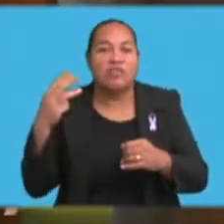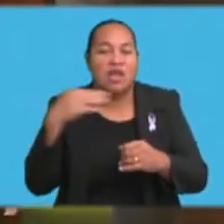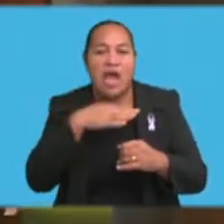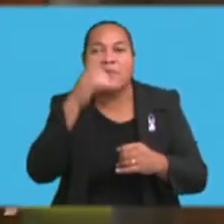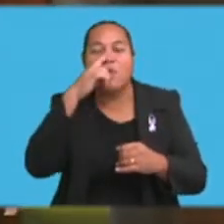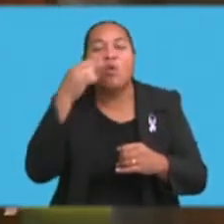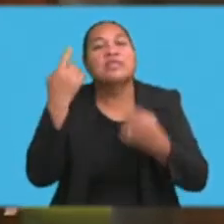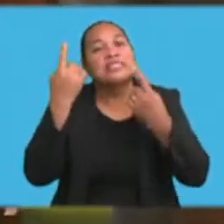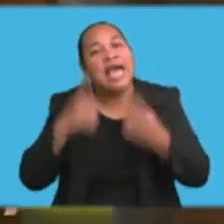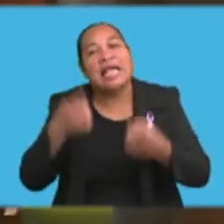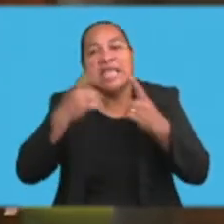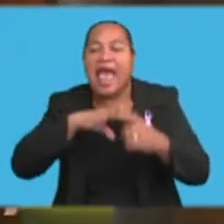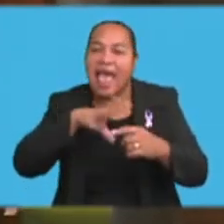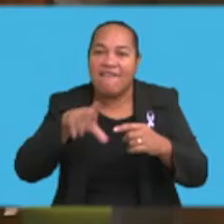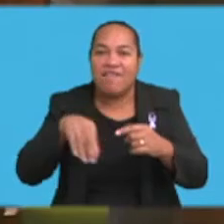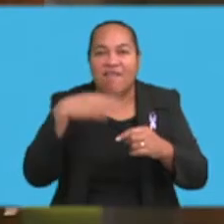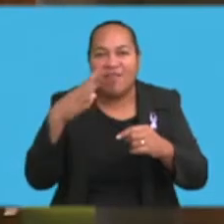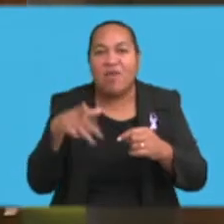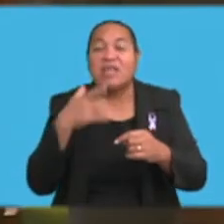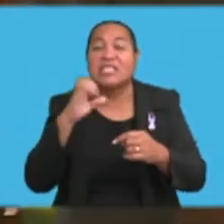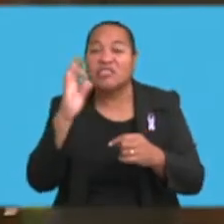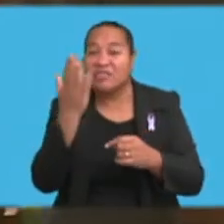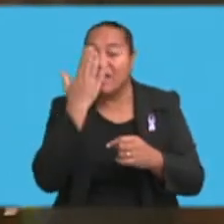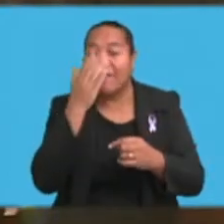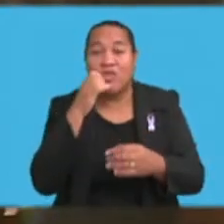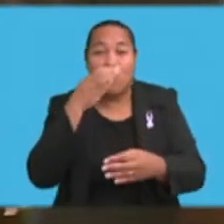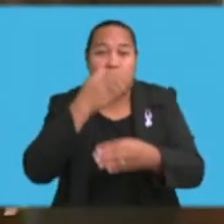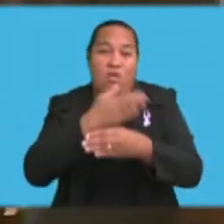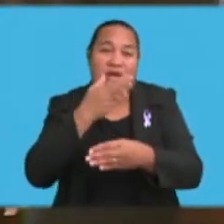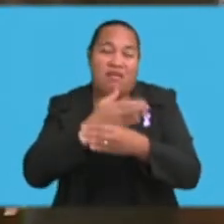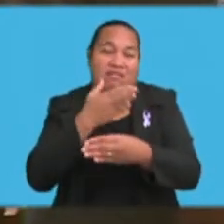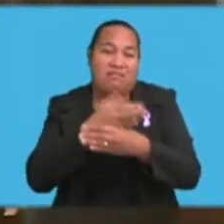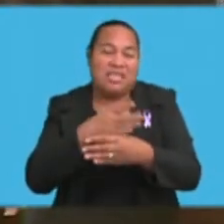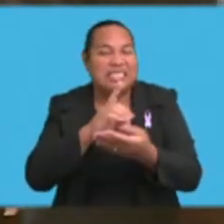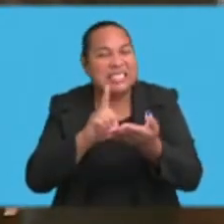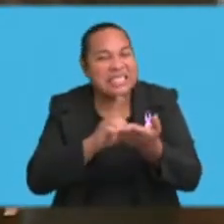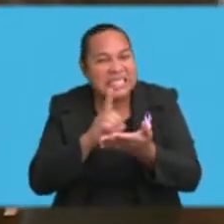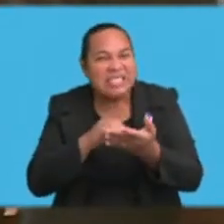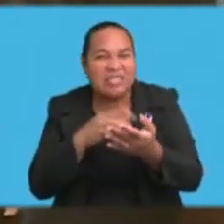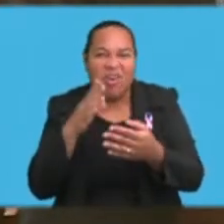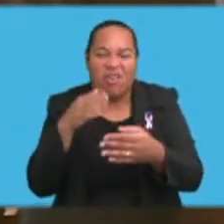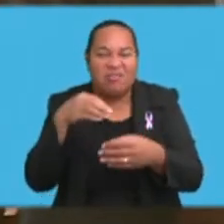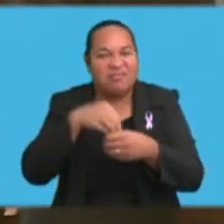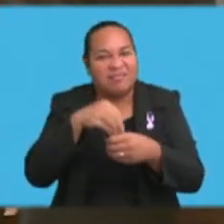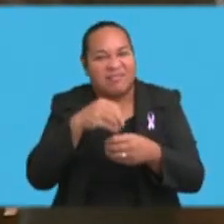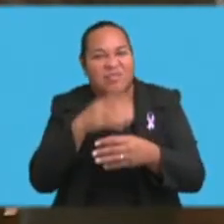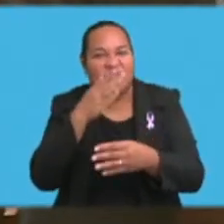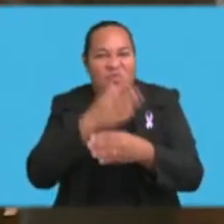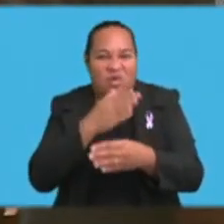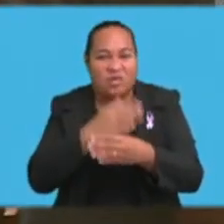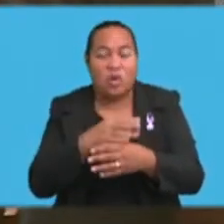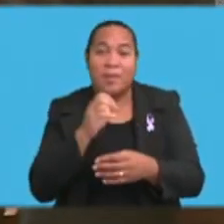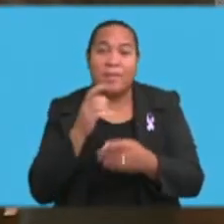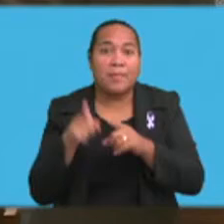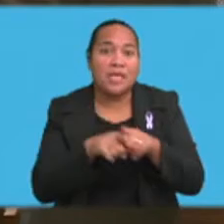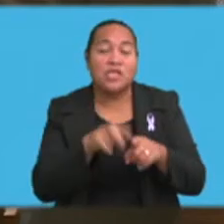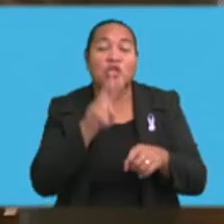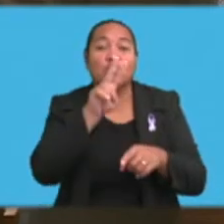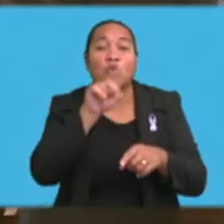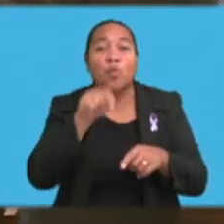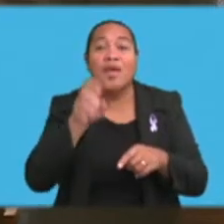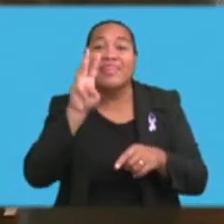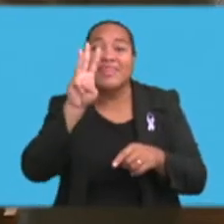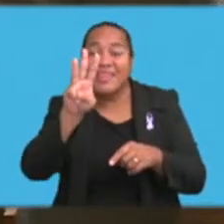day as a result of occupational accidents or work-related diseases. So this means that we have about 2.3 million